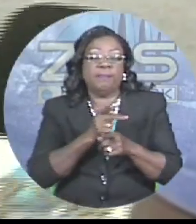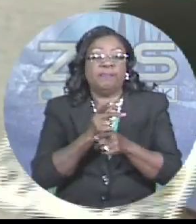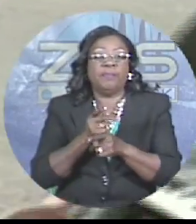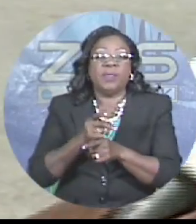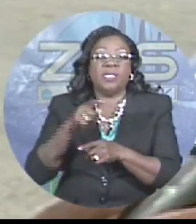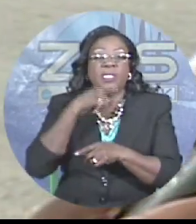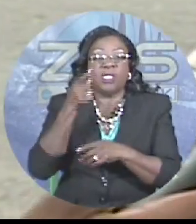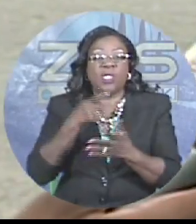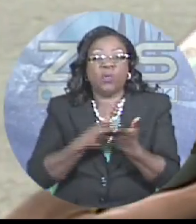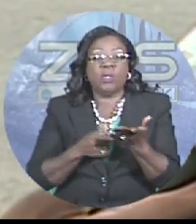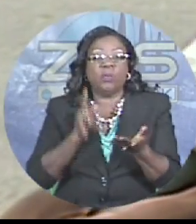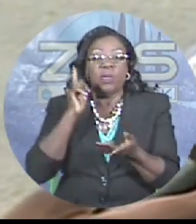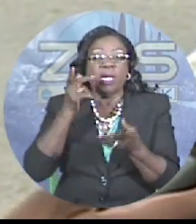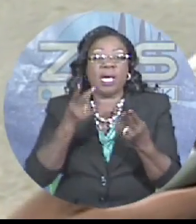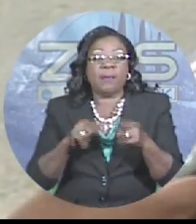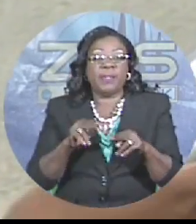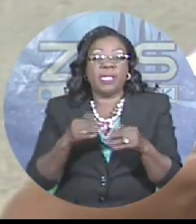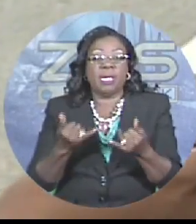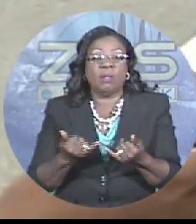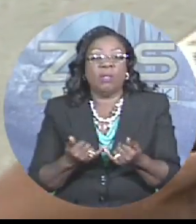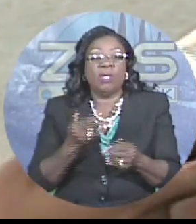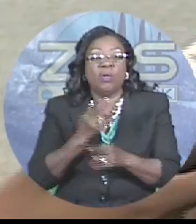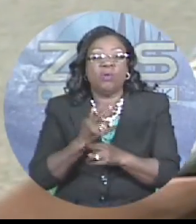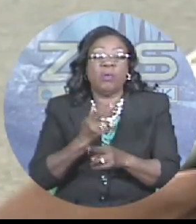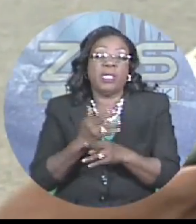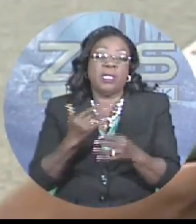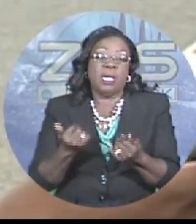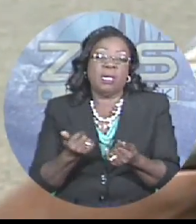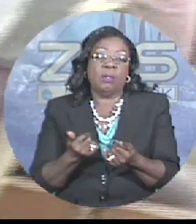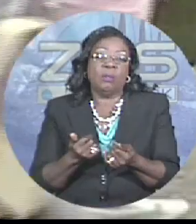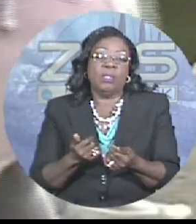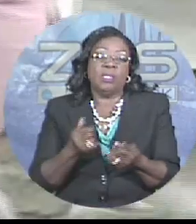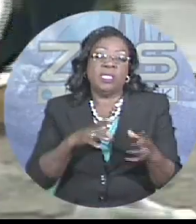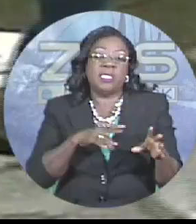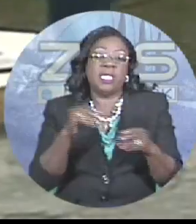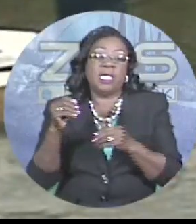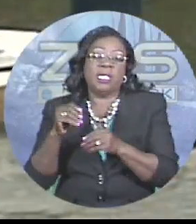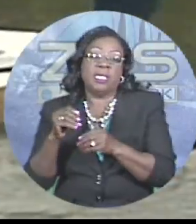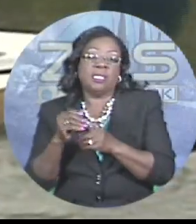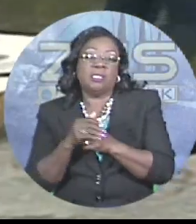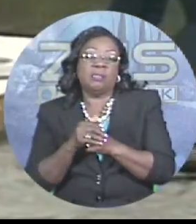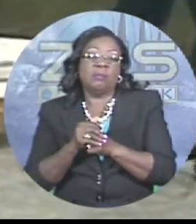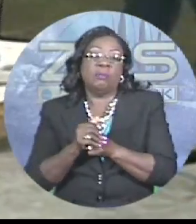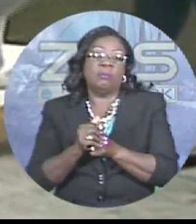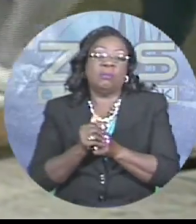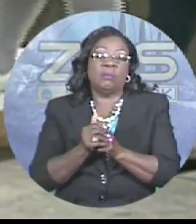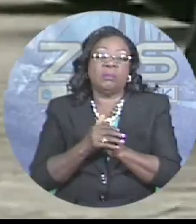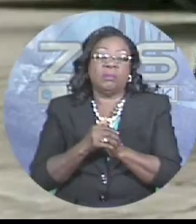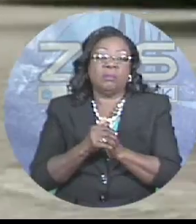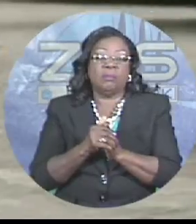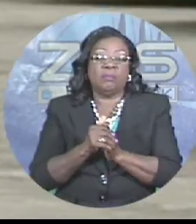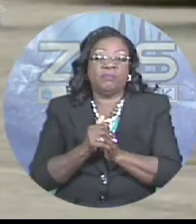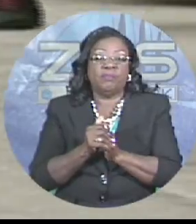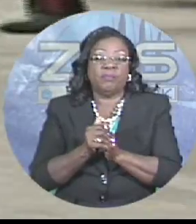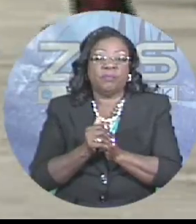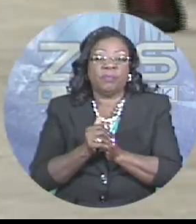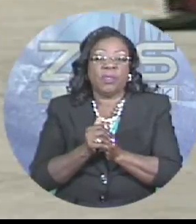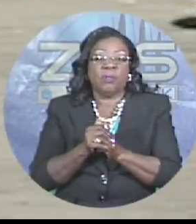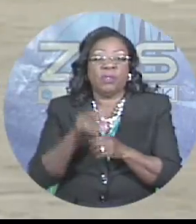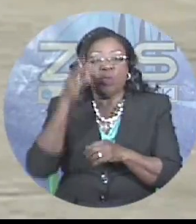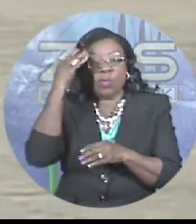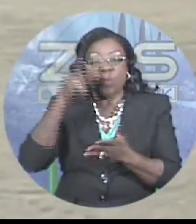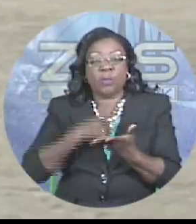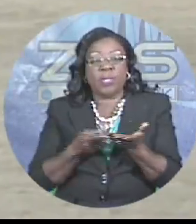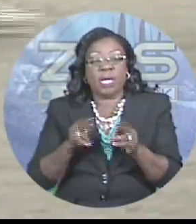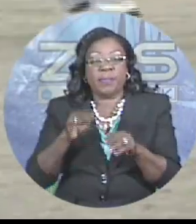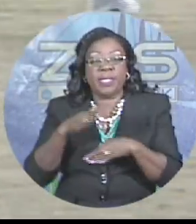tell you what's going to happen with her now? Or well, right now we saw her. They're taking her to Sunrise Medical. So we don't know what's the next step from